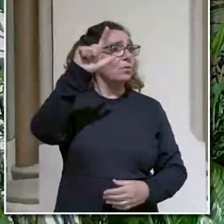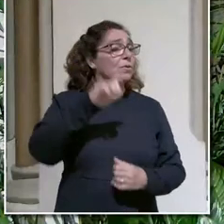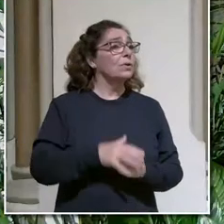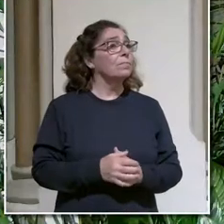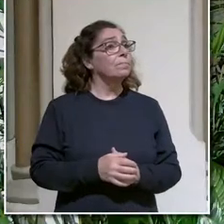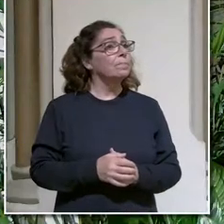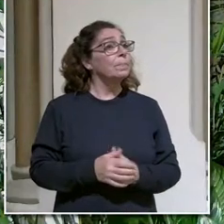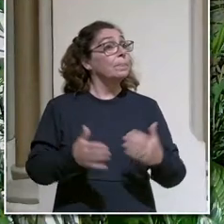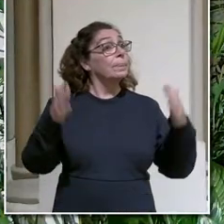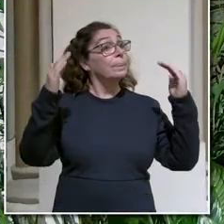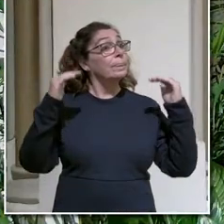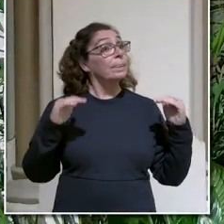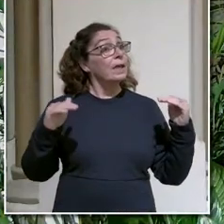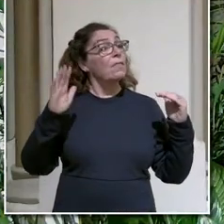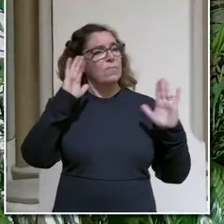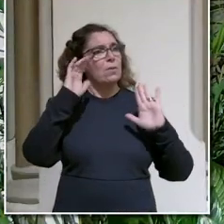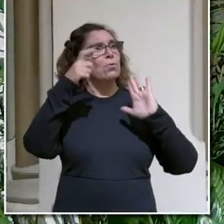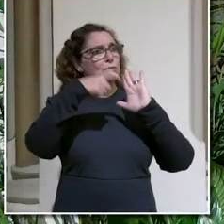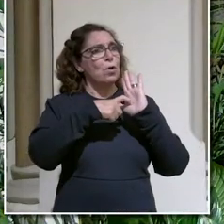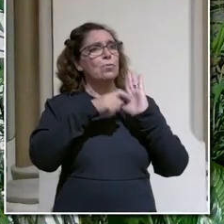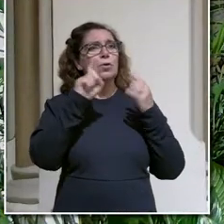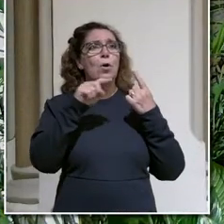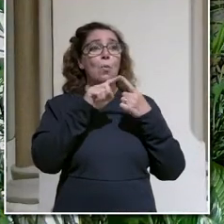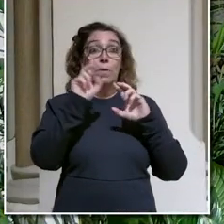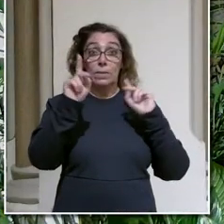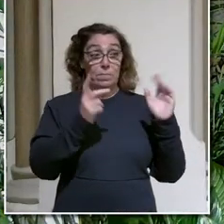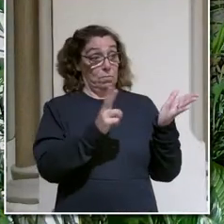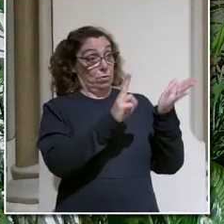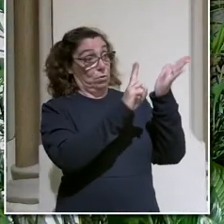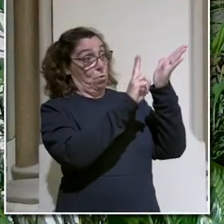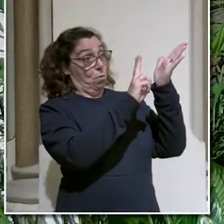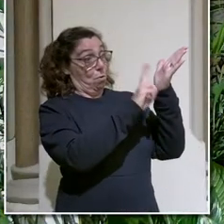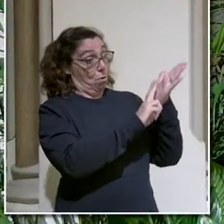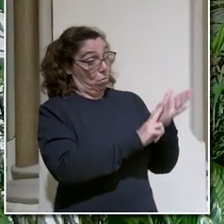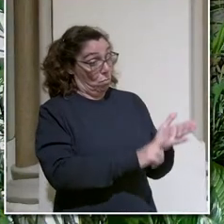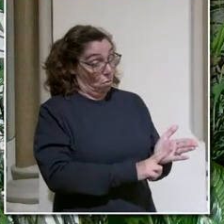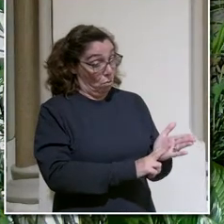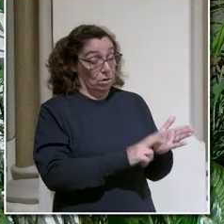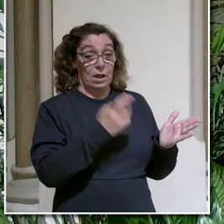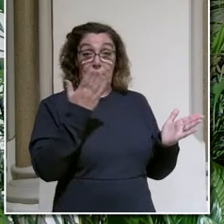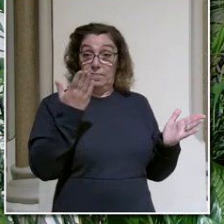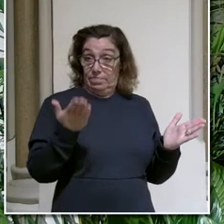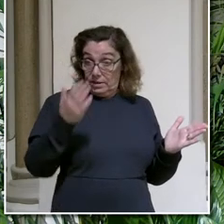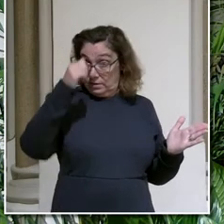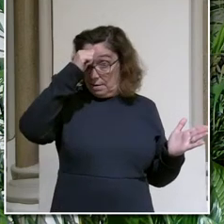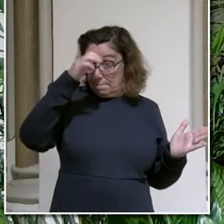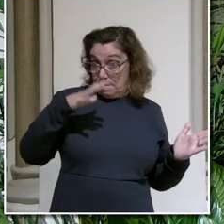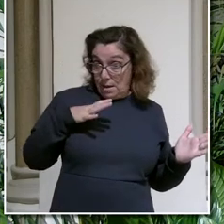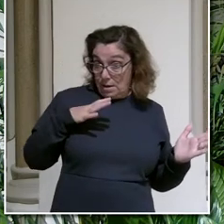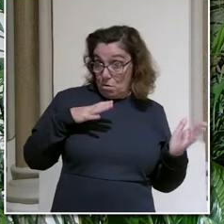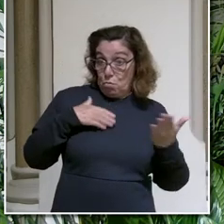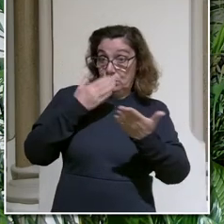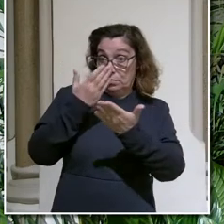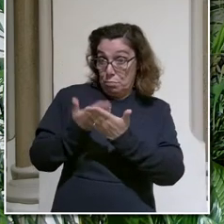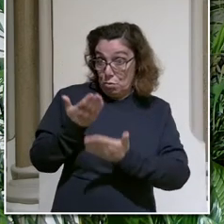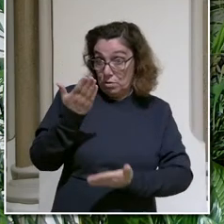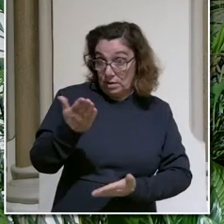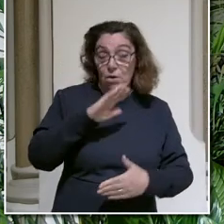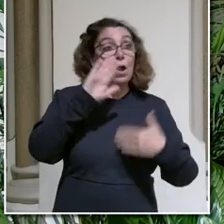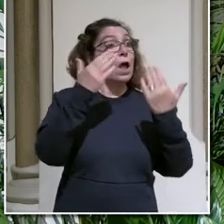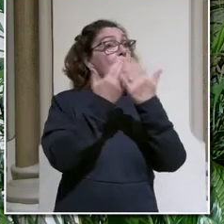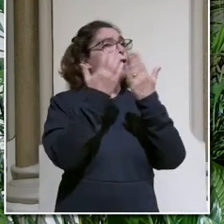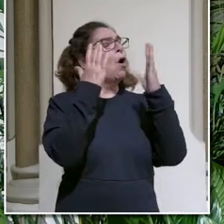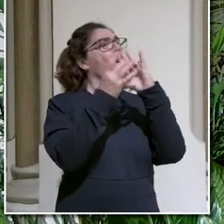They shall note when the peoples are enrolled, this man was born there, and all shall sing in their